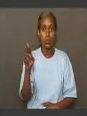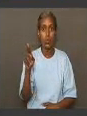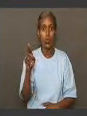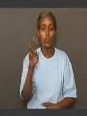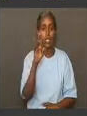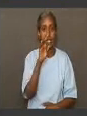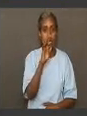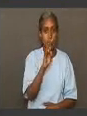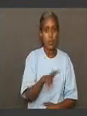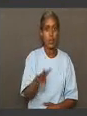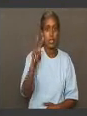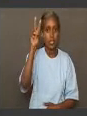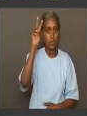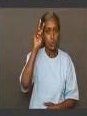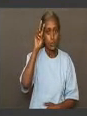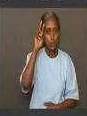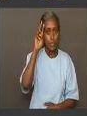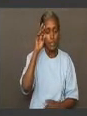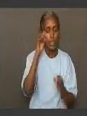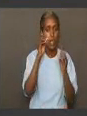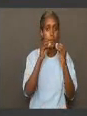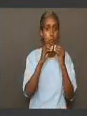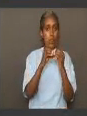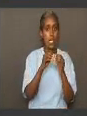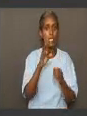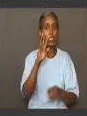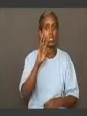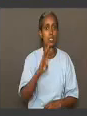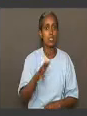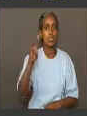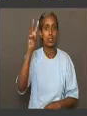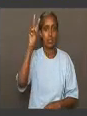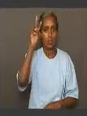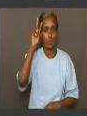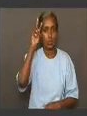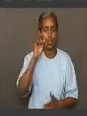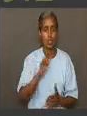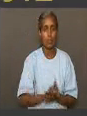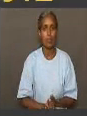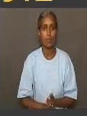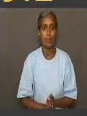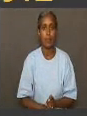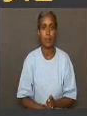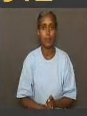of 7 squared plus 6 squared.